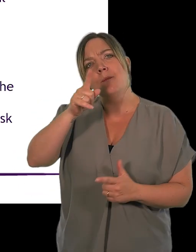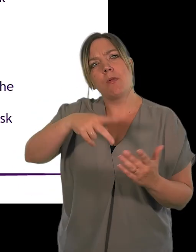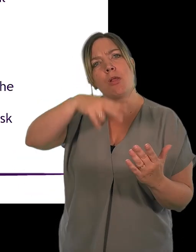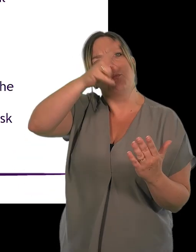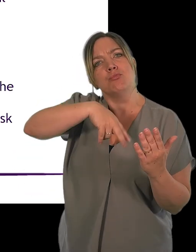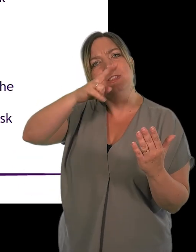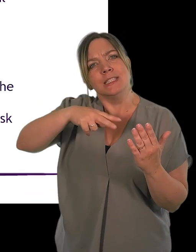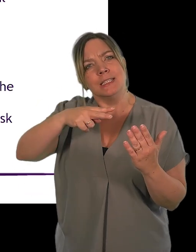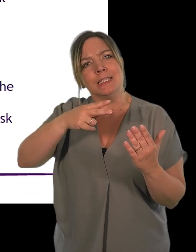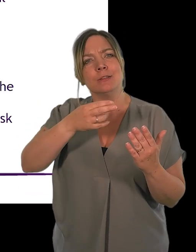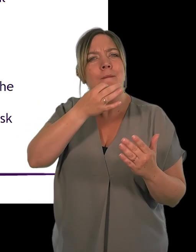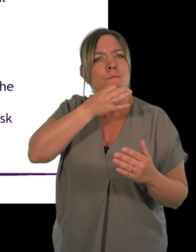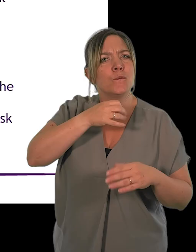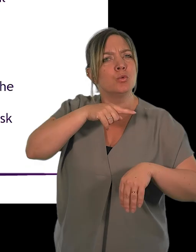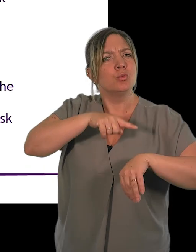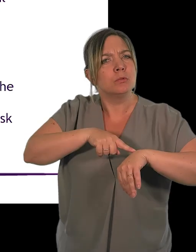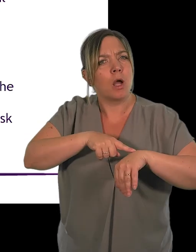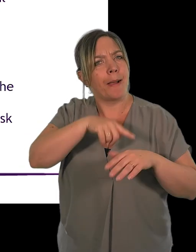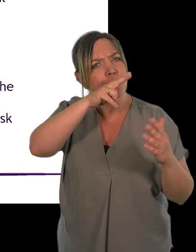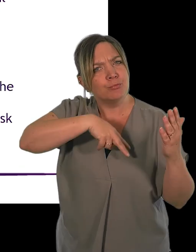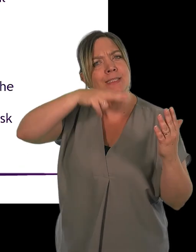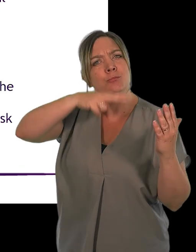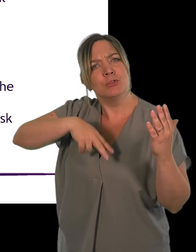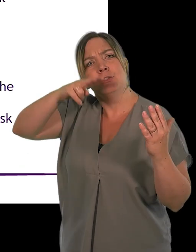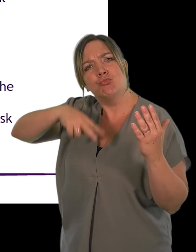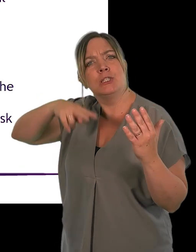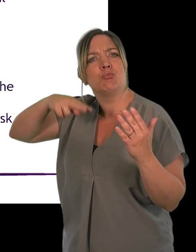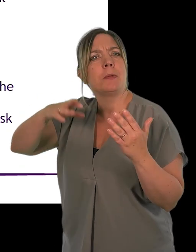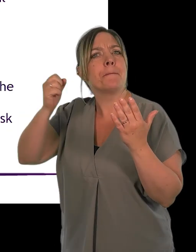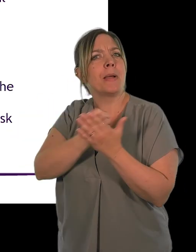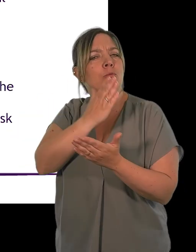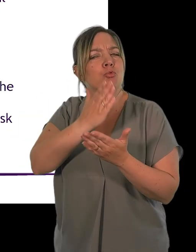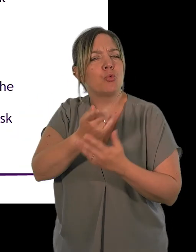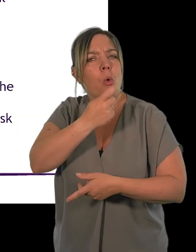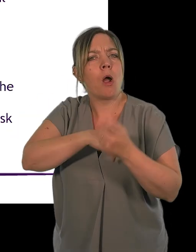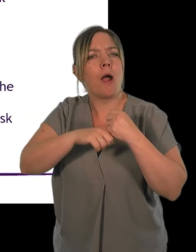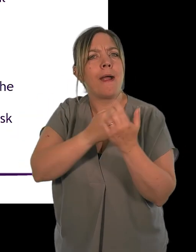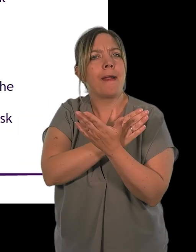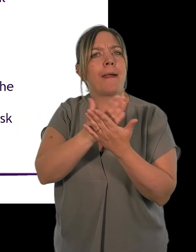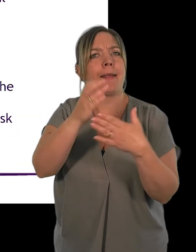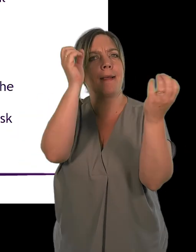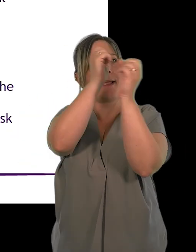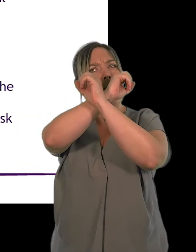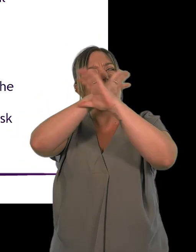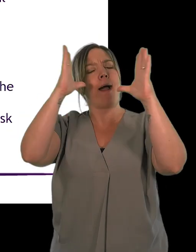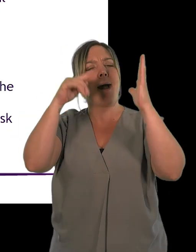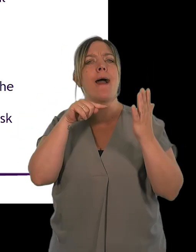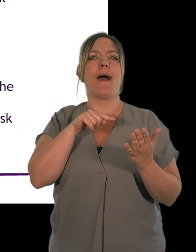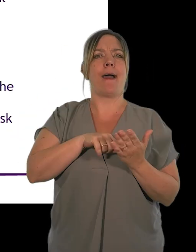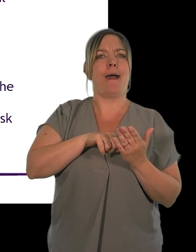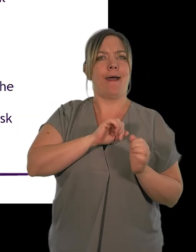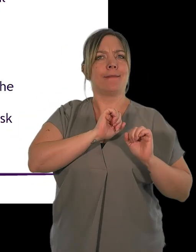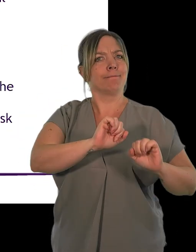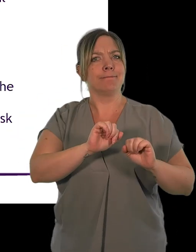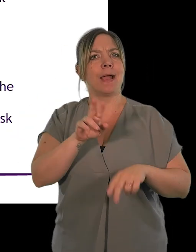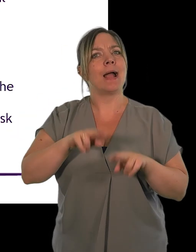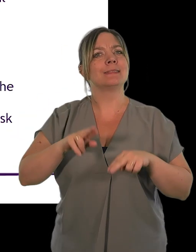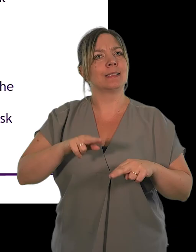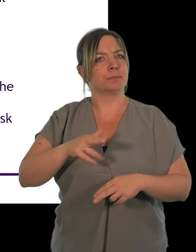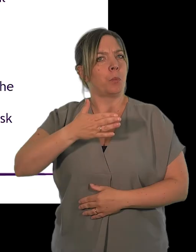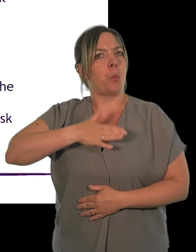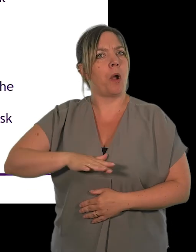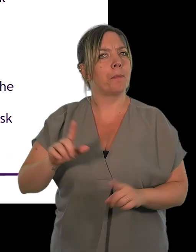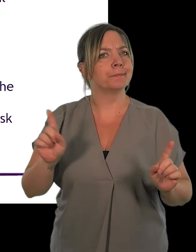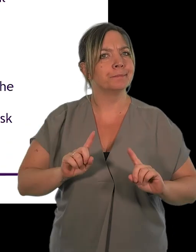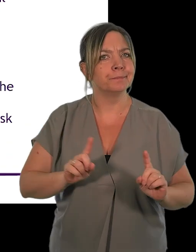times to ensure that you have a clear understanding of the assessment requirements. It's also useful at this point to read